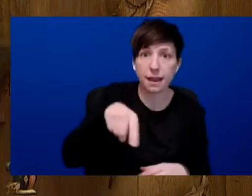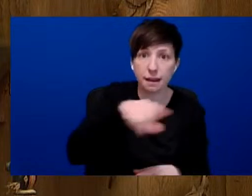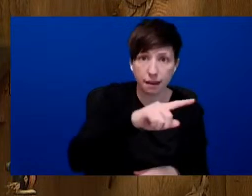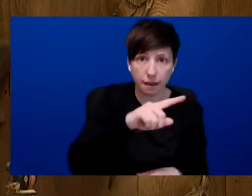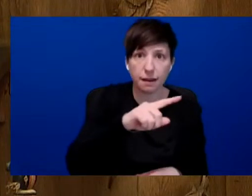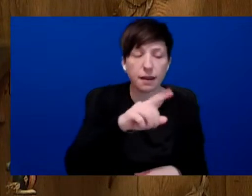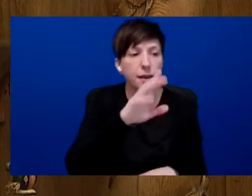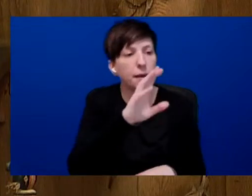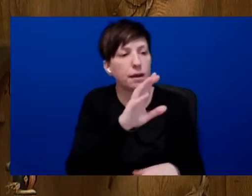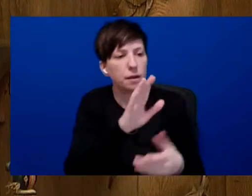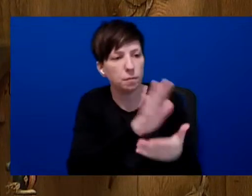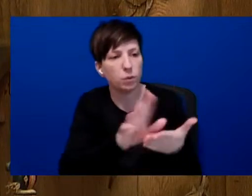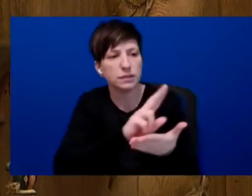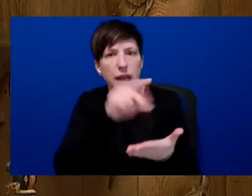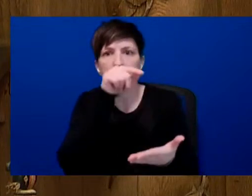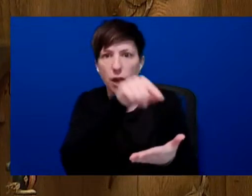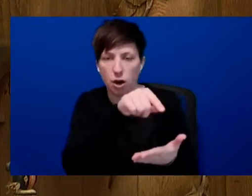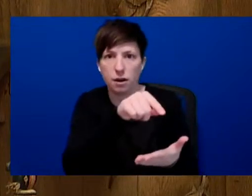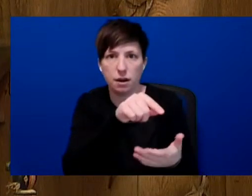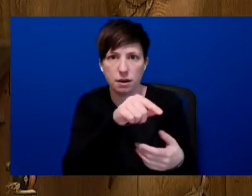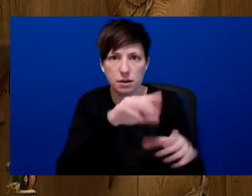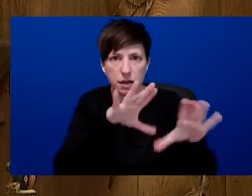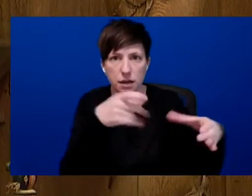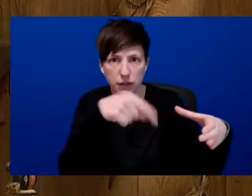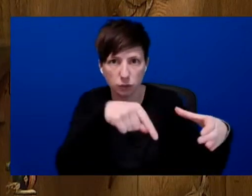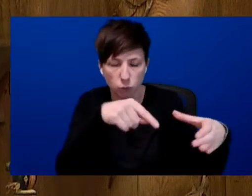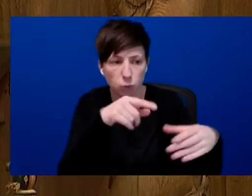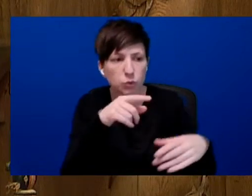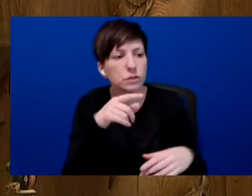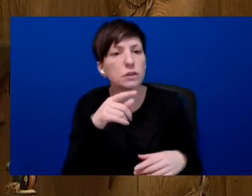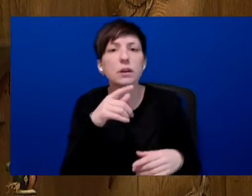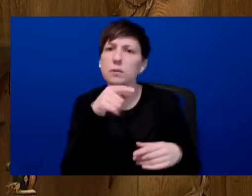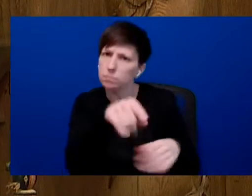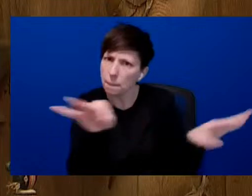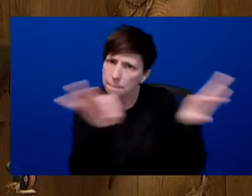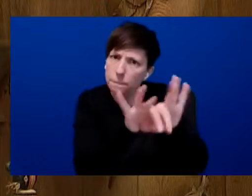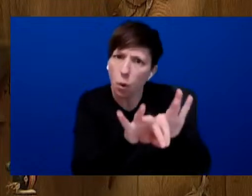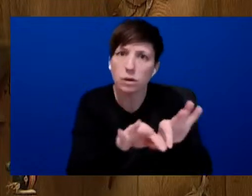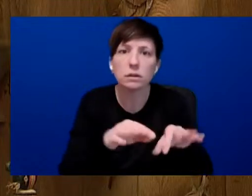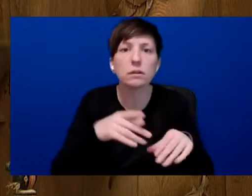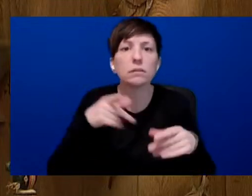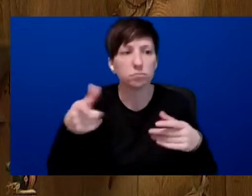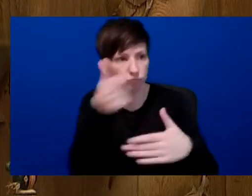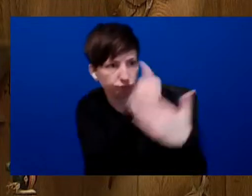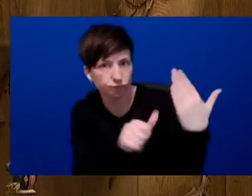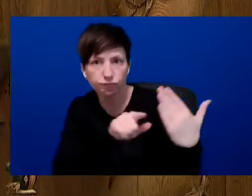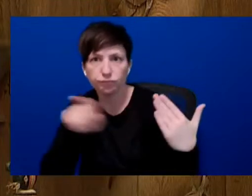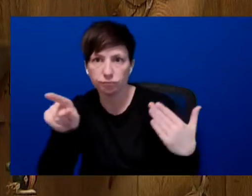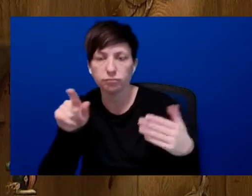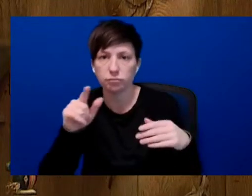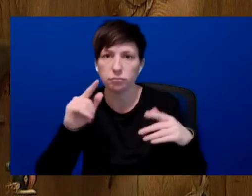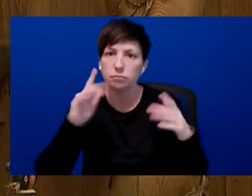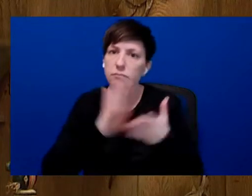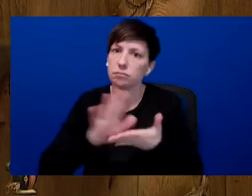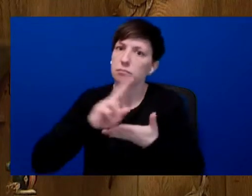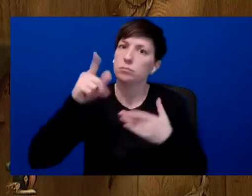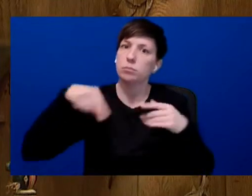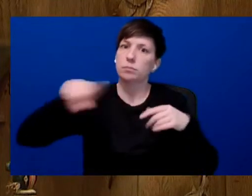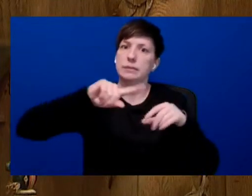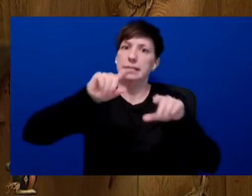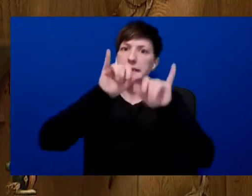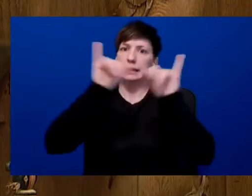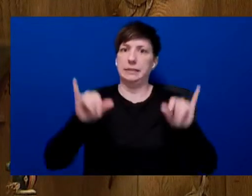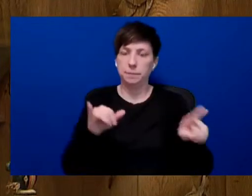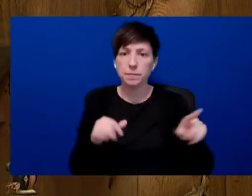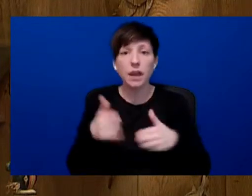institutes as a key pillar of BC's advanced education system. Every person in every community